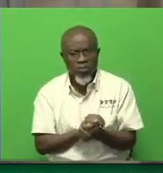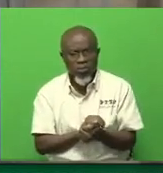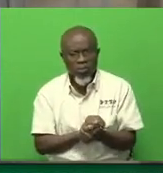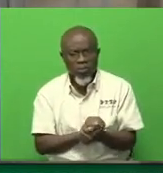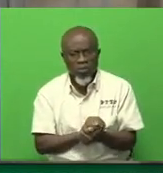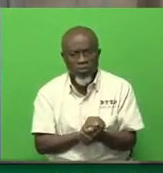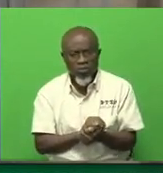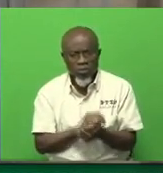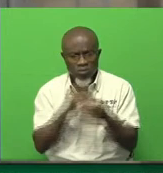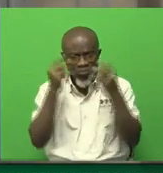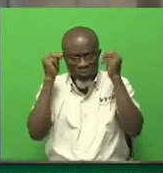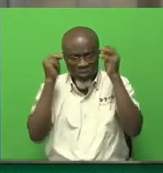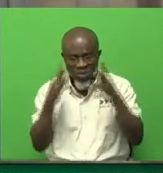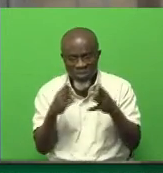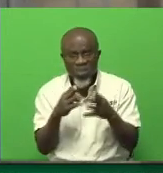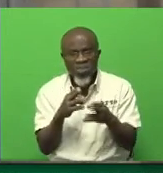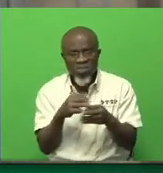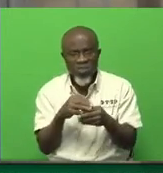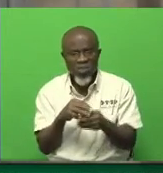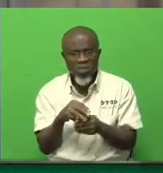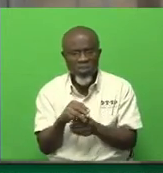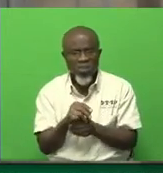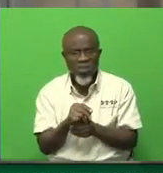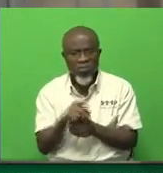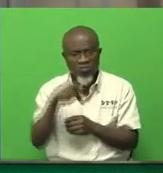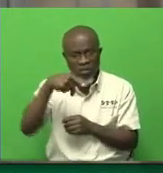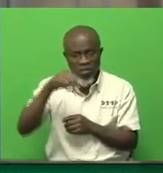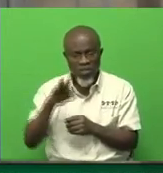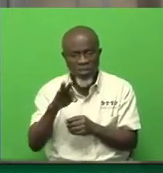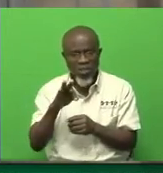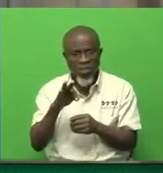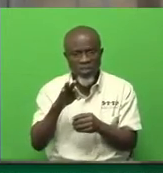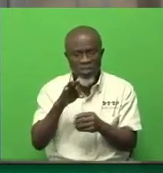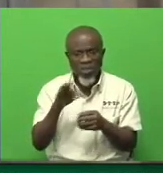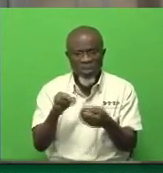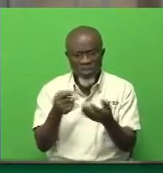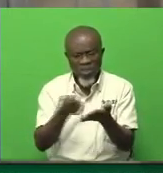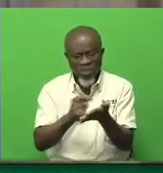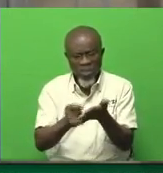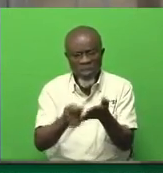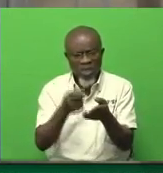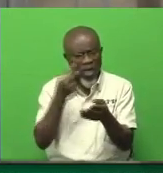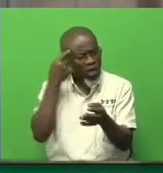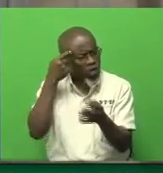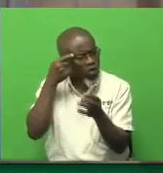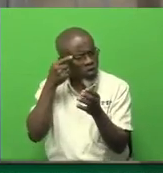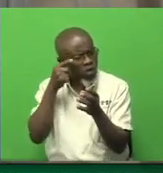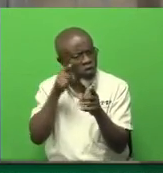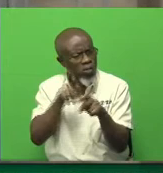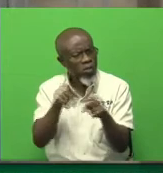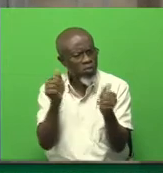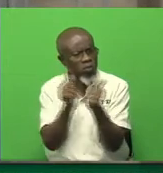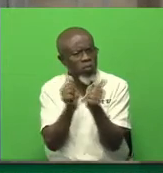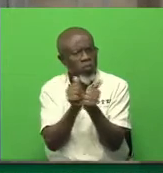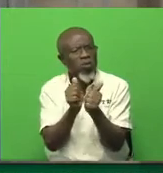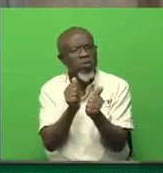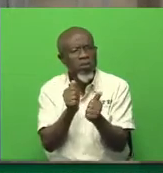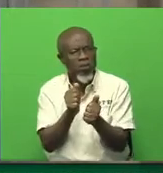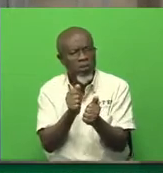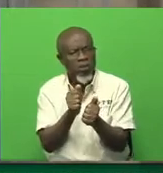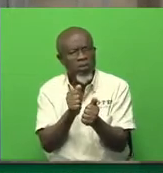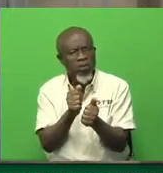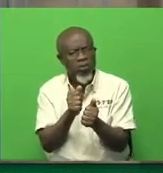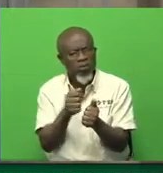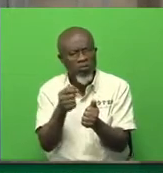agreement with 35 generic manufacturers in 12 different countries to provide plaques of it to low and